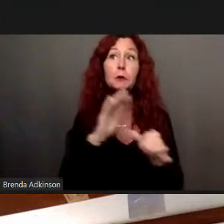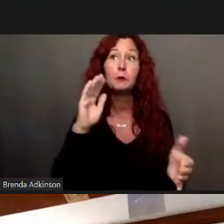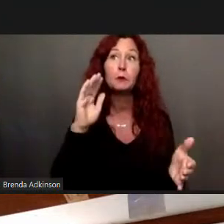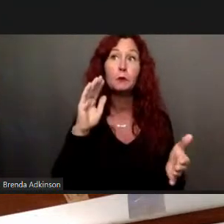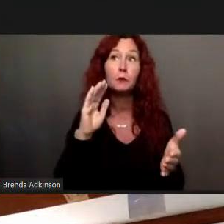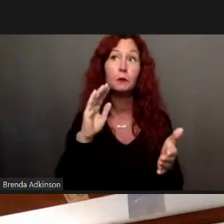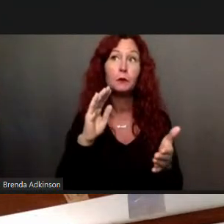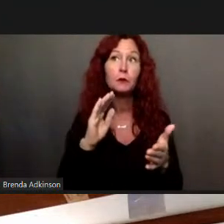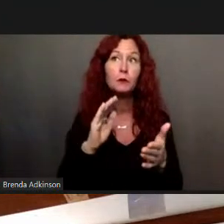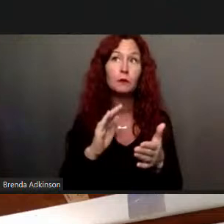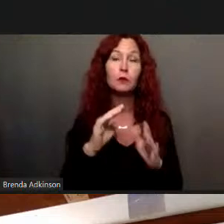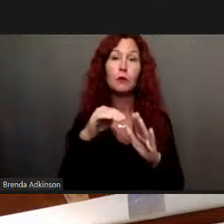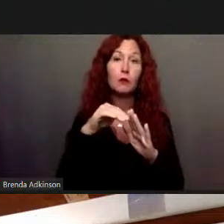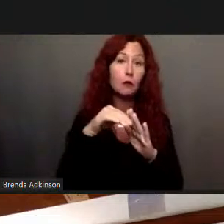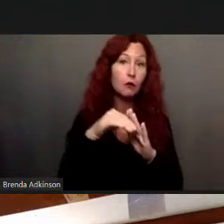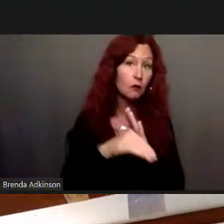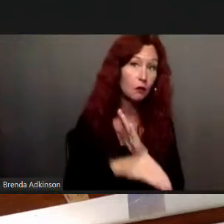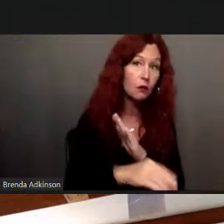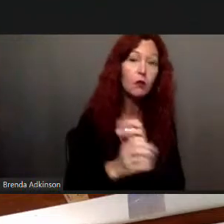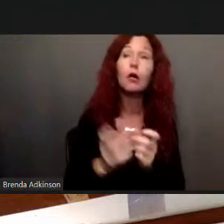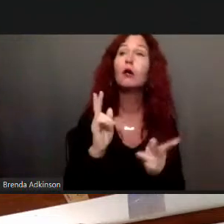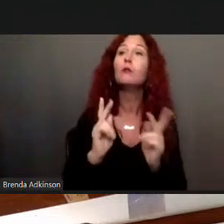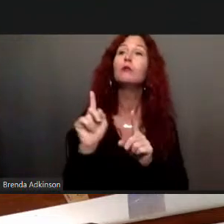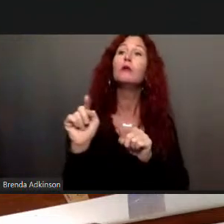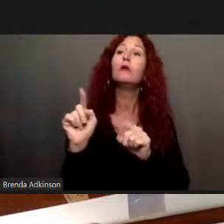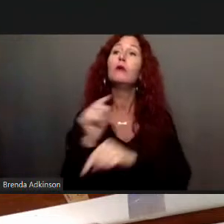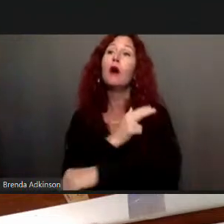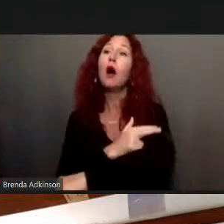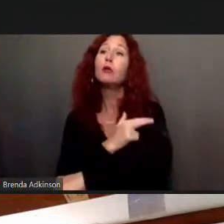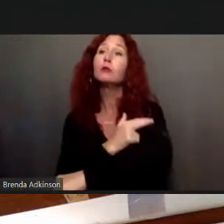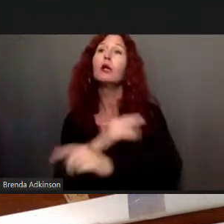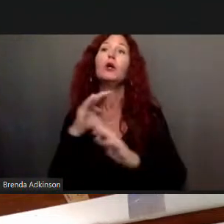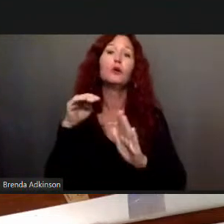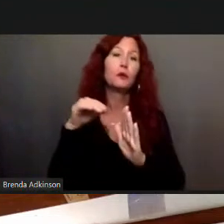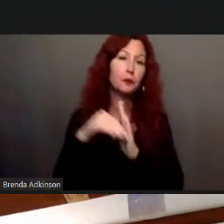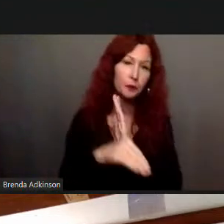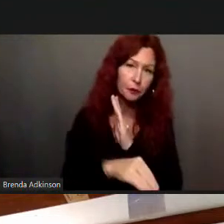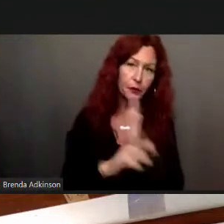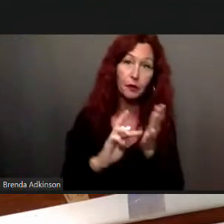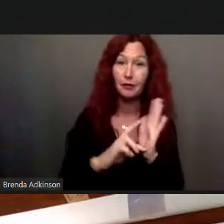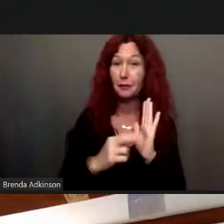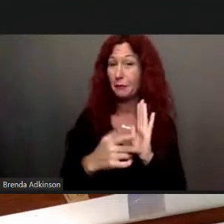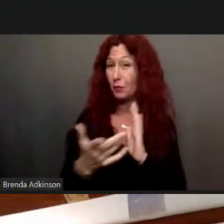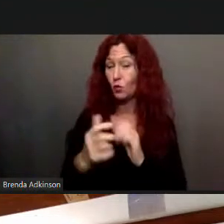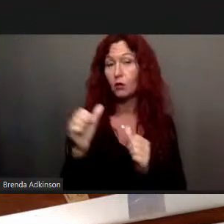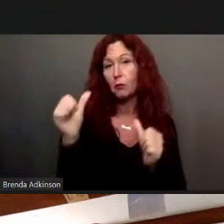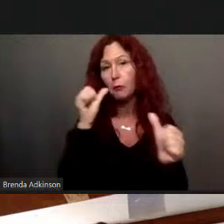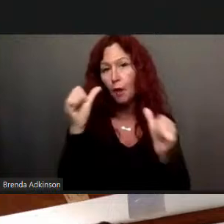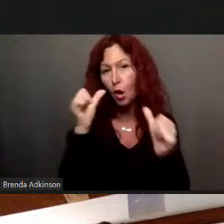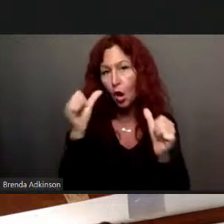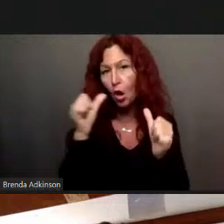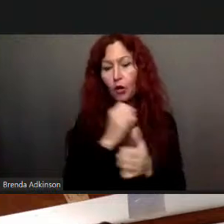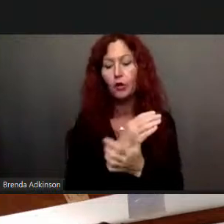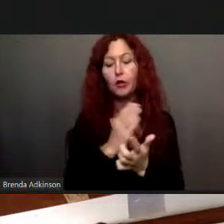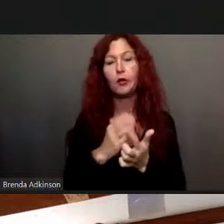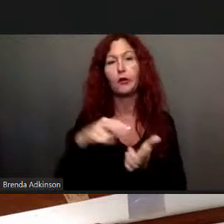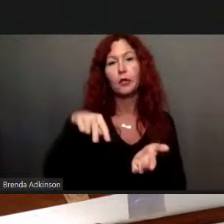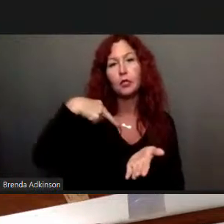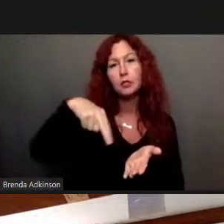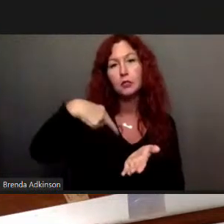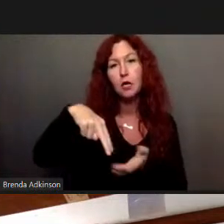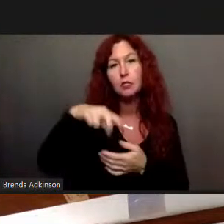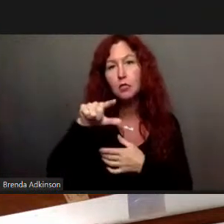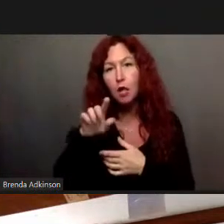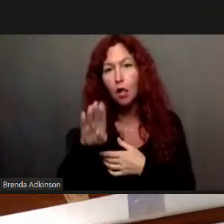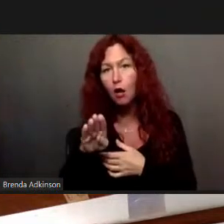hospital. So no, we're not opening up bars. We're not opening up nightclubs. That's just asking for trouble.